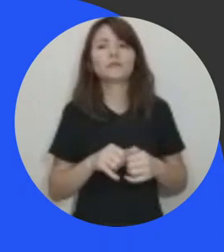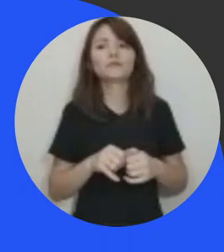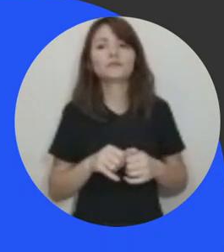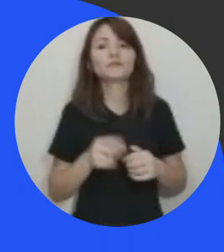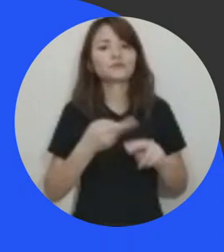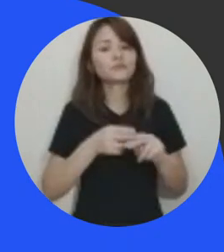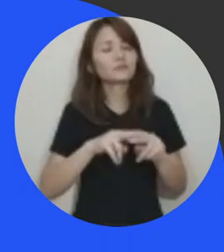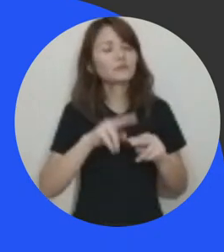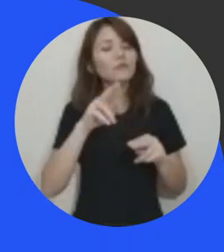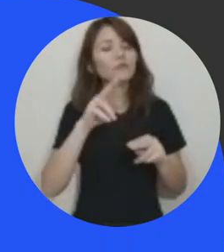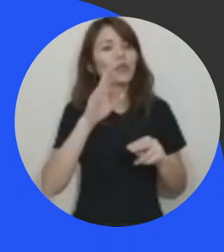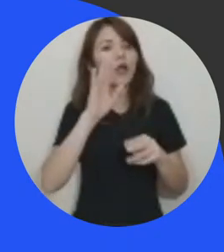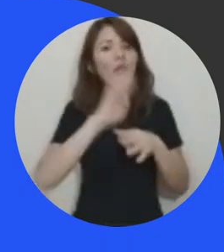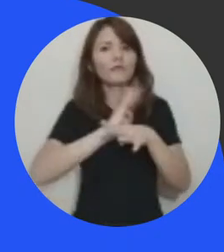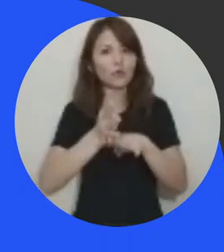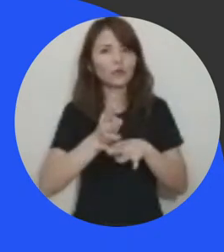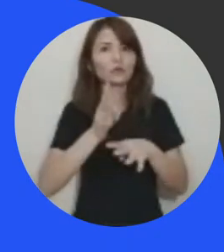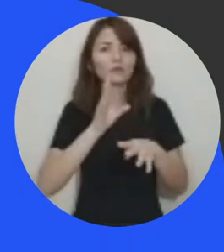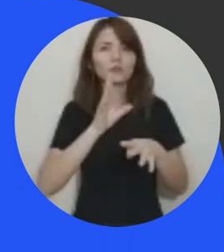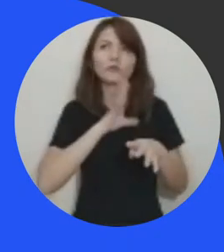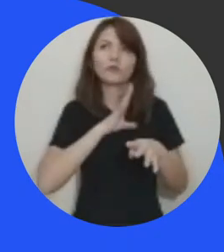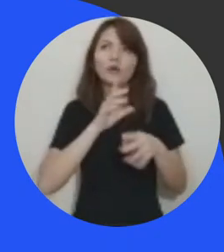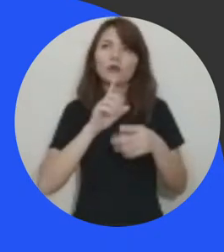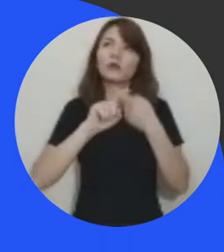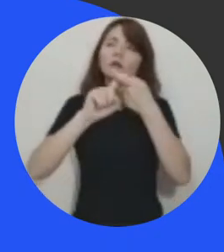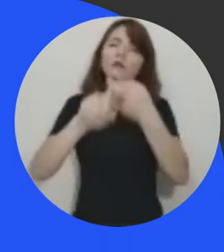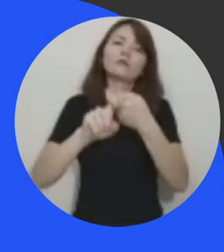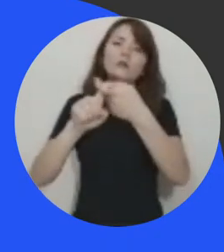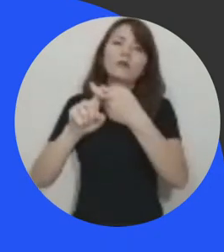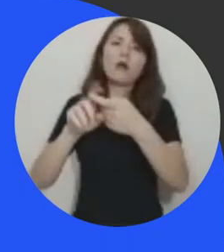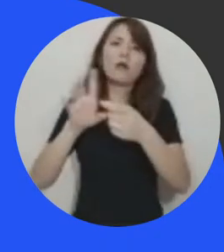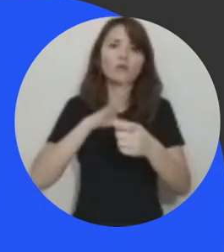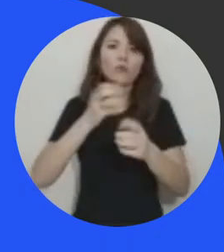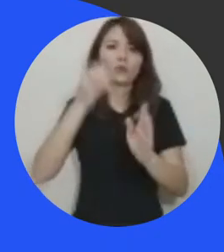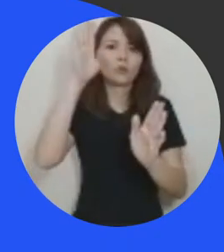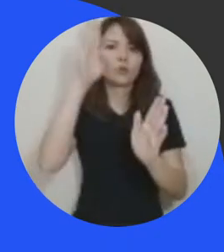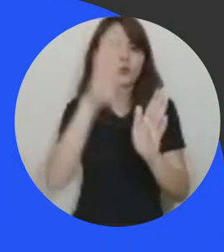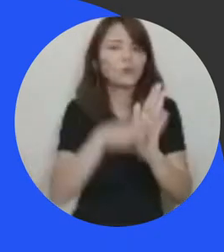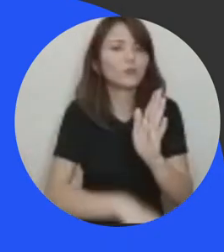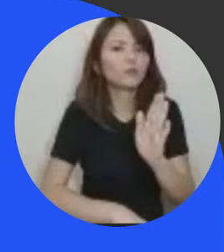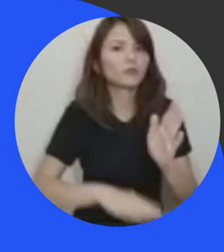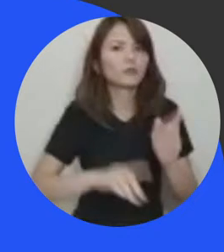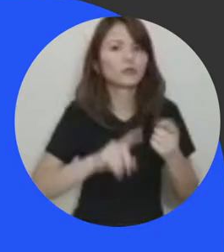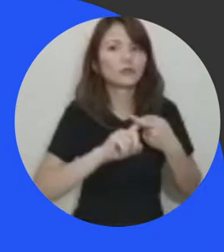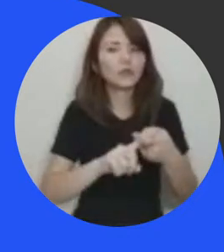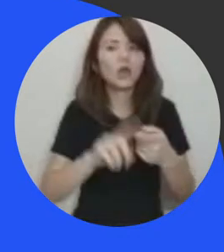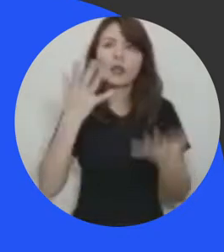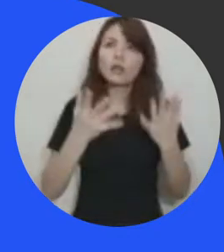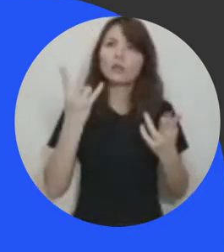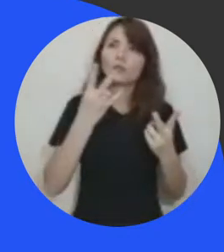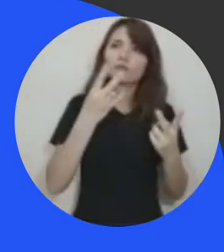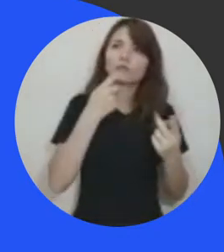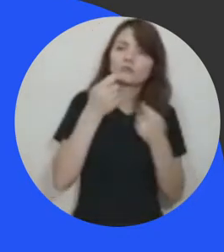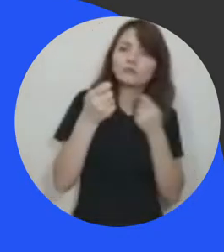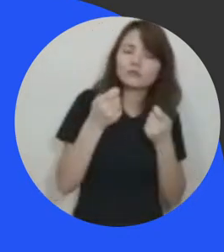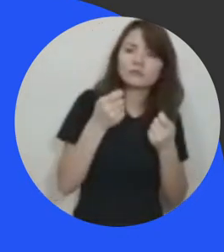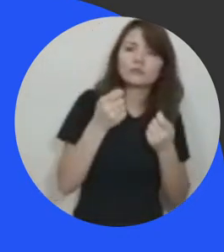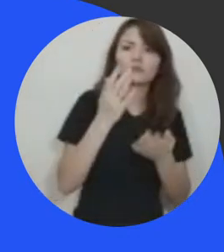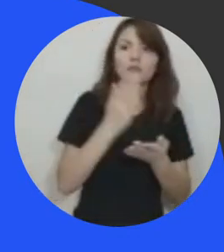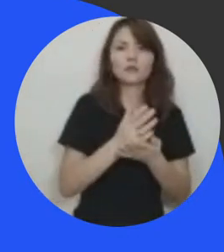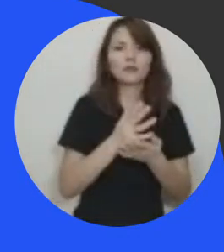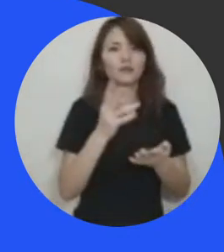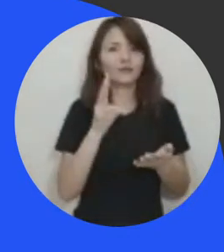there changes happening to the virus that we should care about? And then when we get to a low incidence and we've not got very